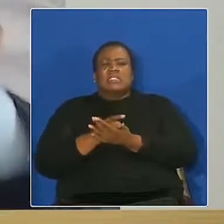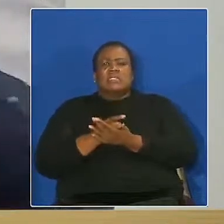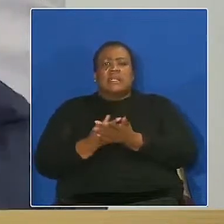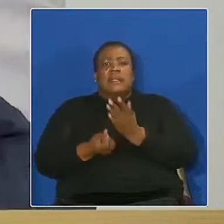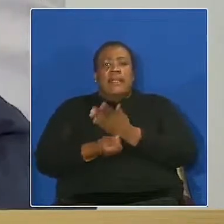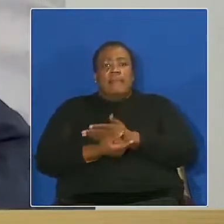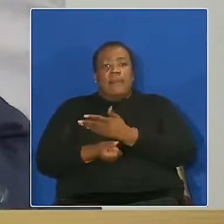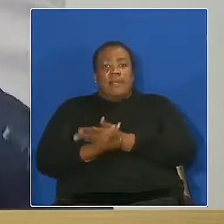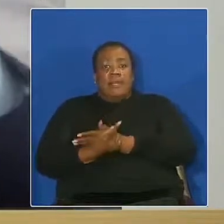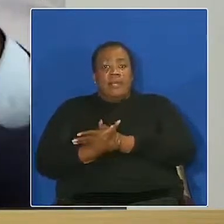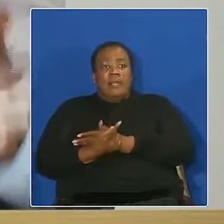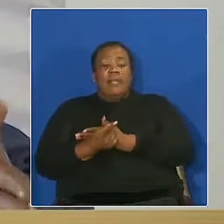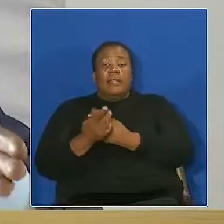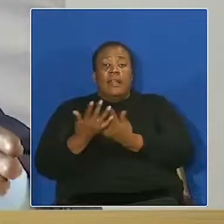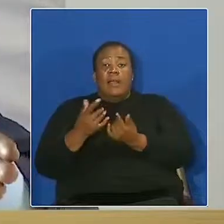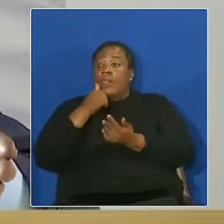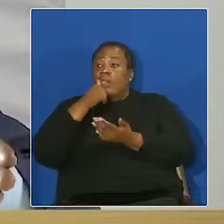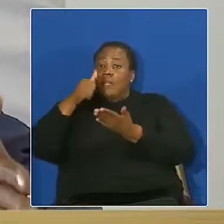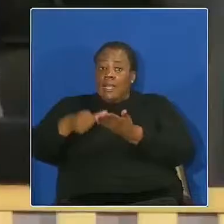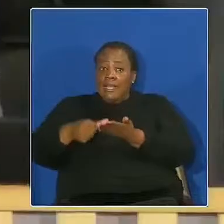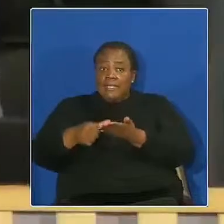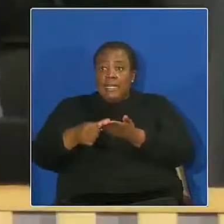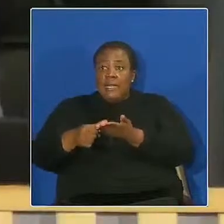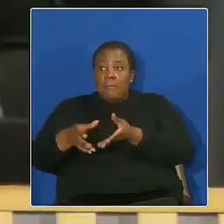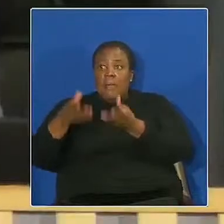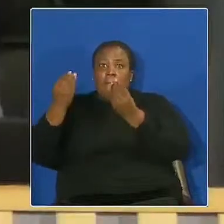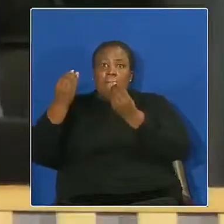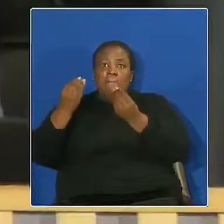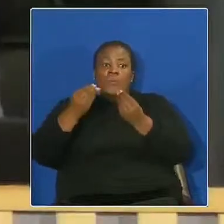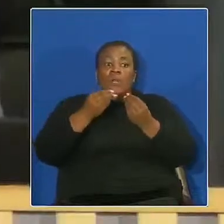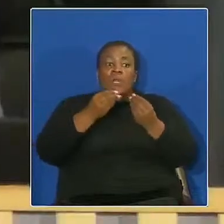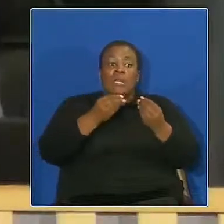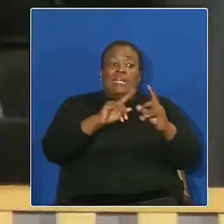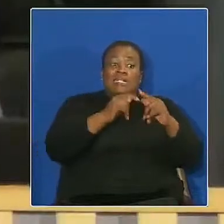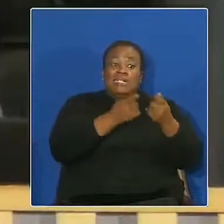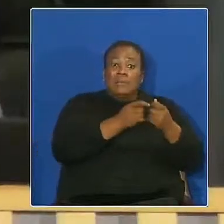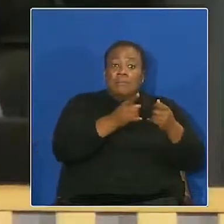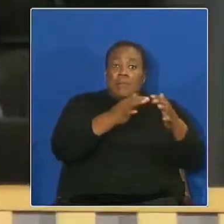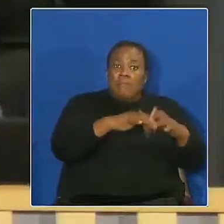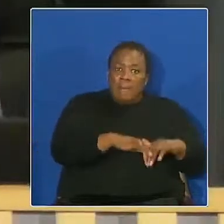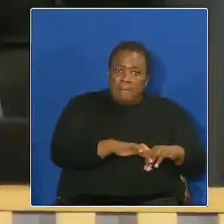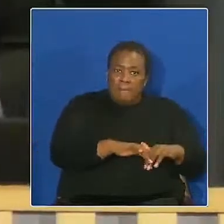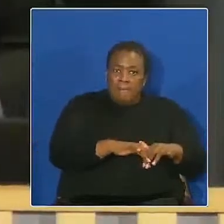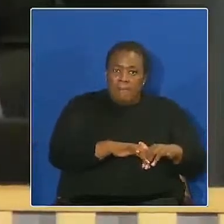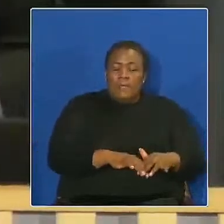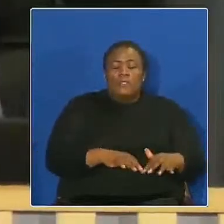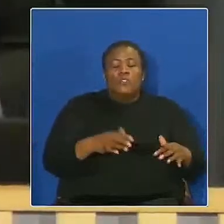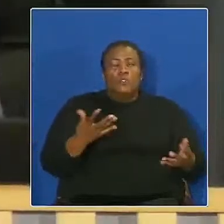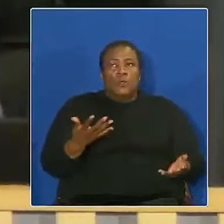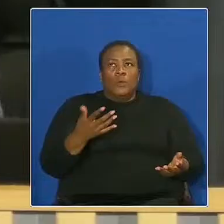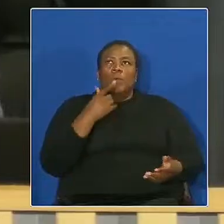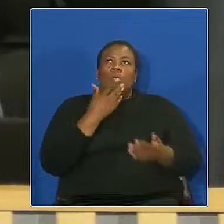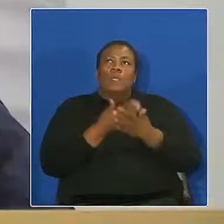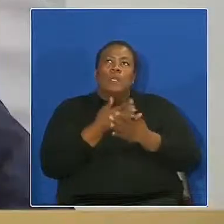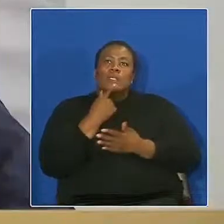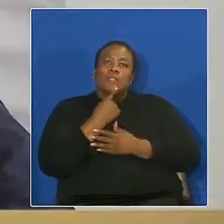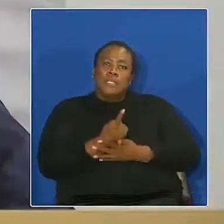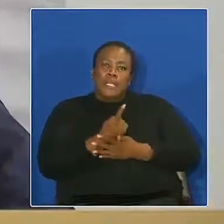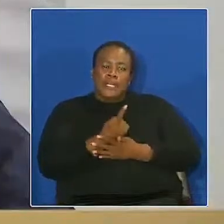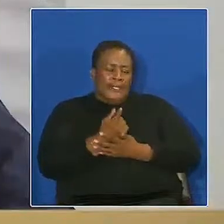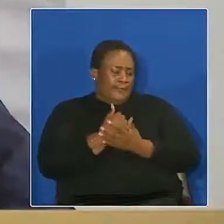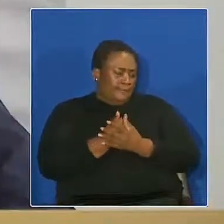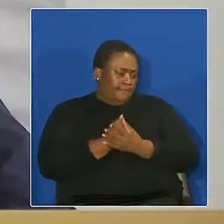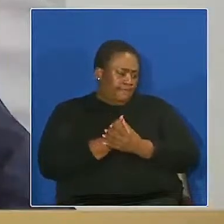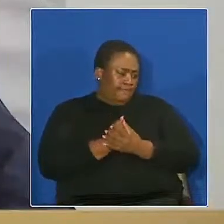led to the letter of disbandment on the 31st. So one can deduct that the